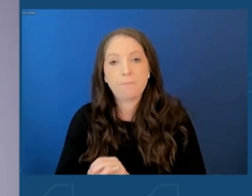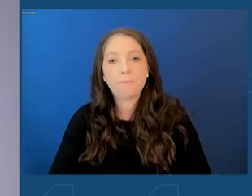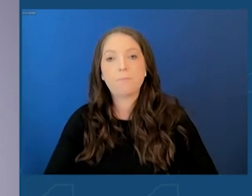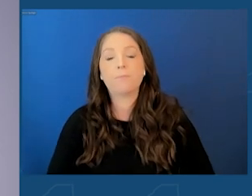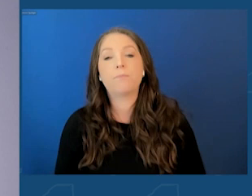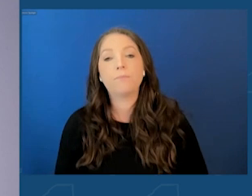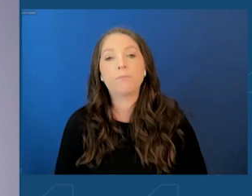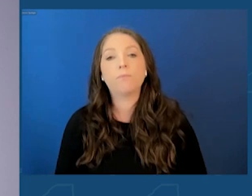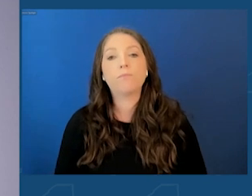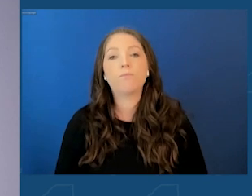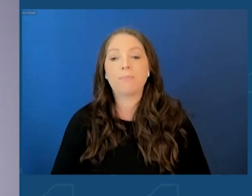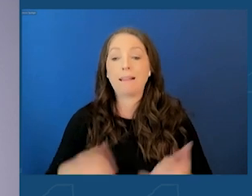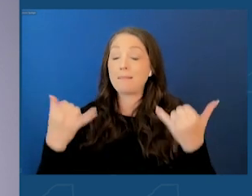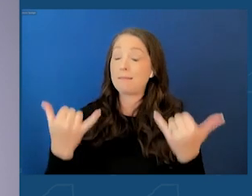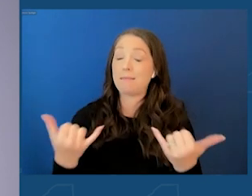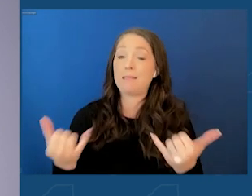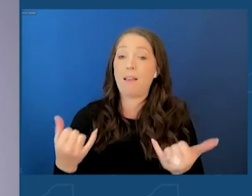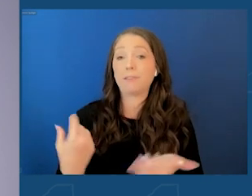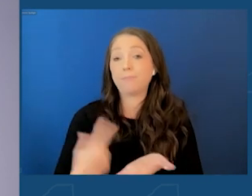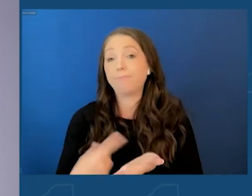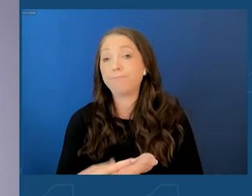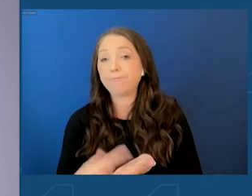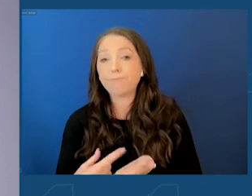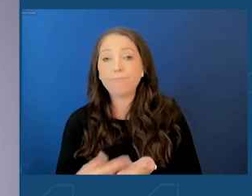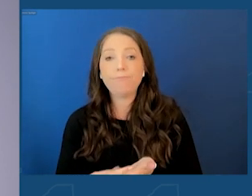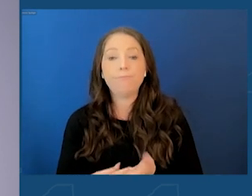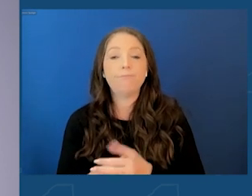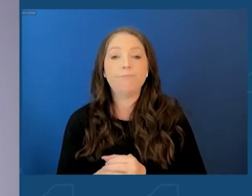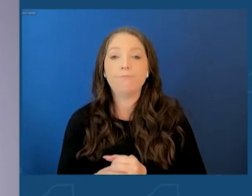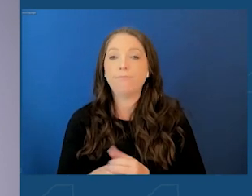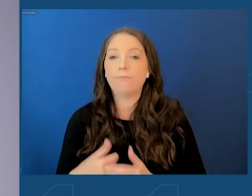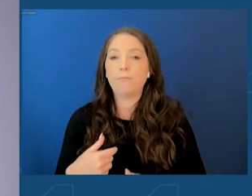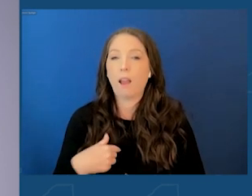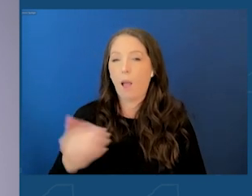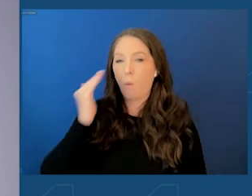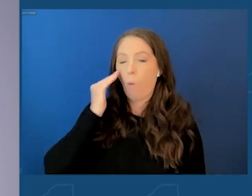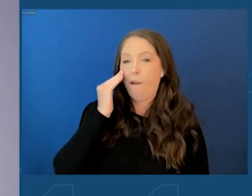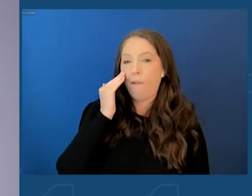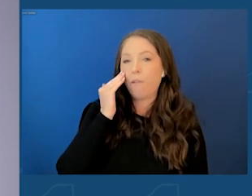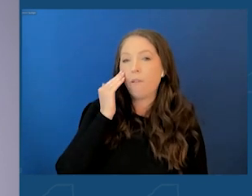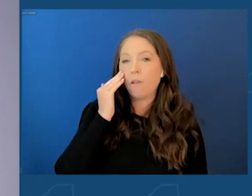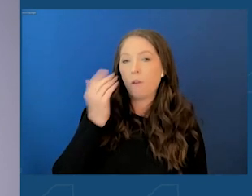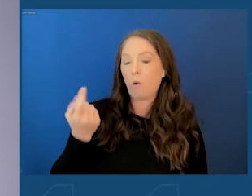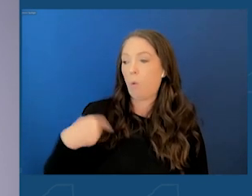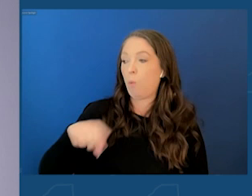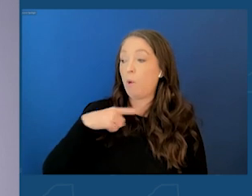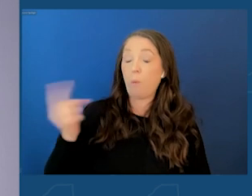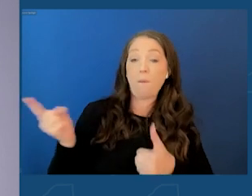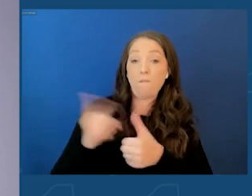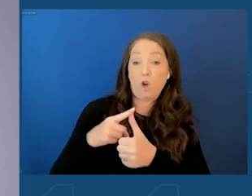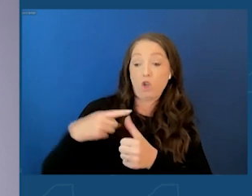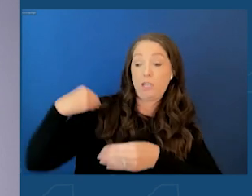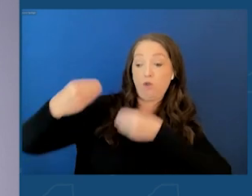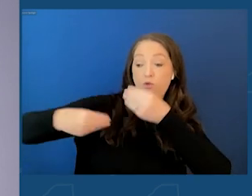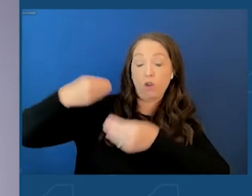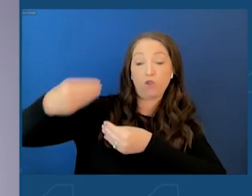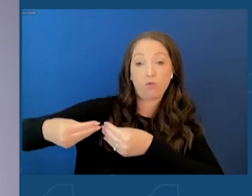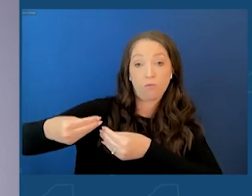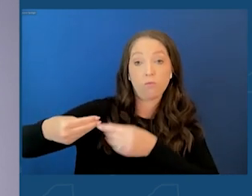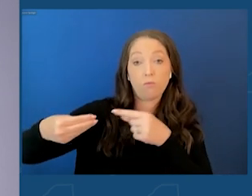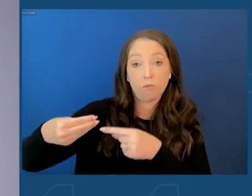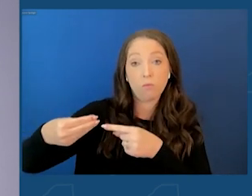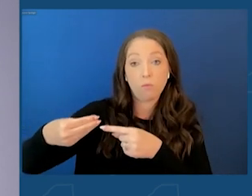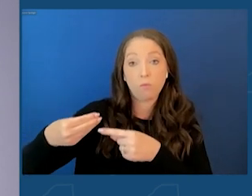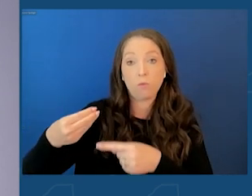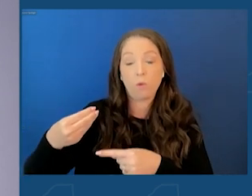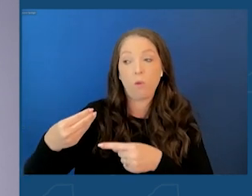doing here today, and I am so cognizant of the fact that we are the first generation to really feel the effects